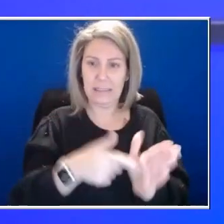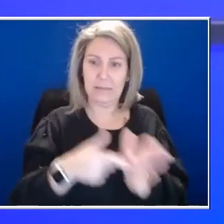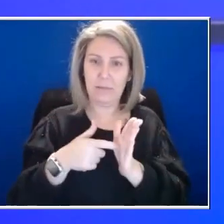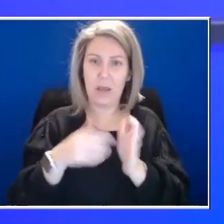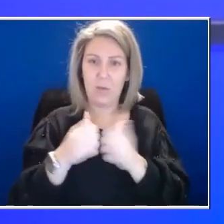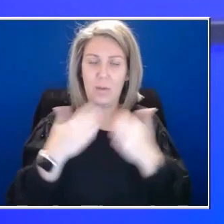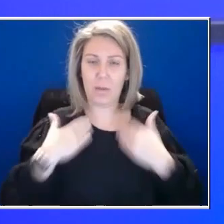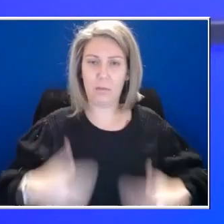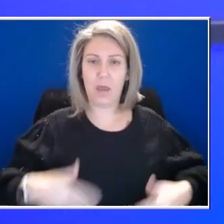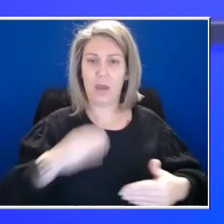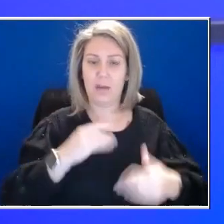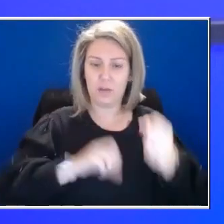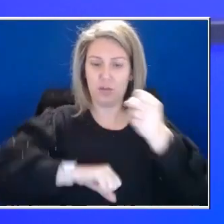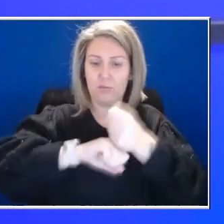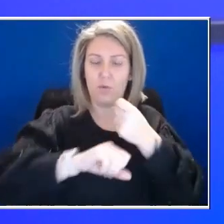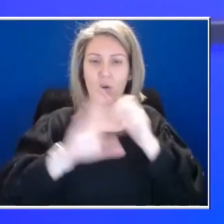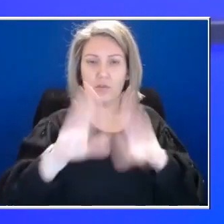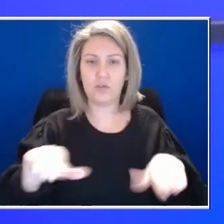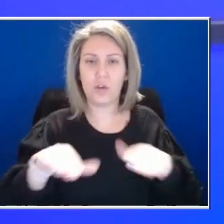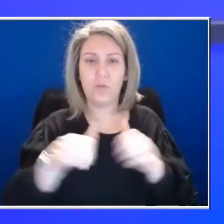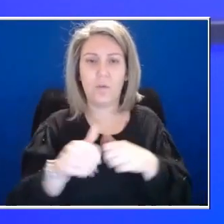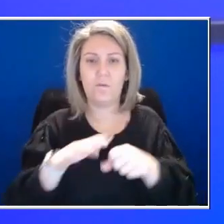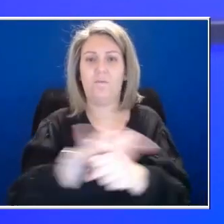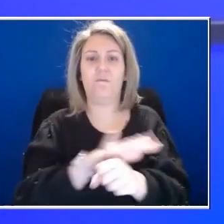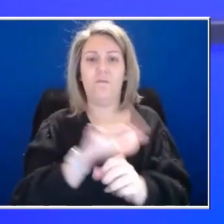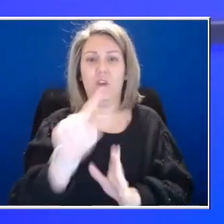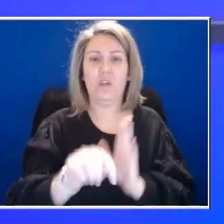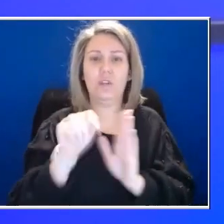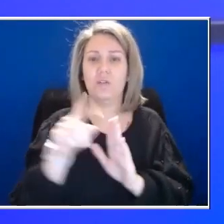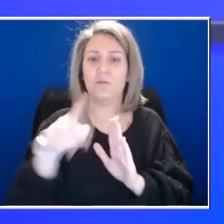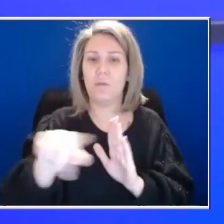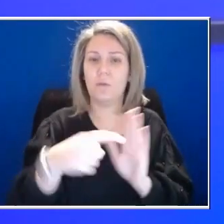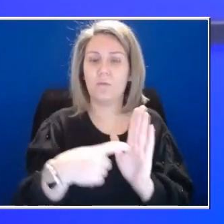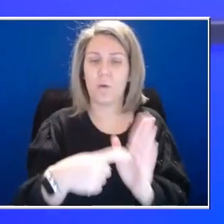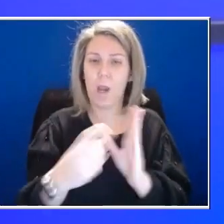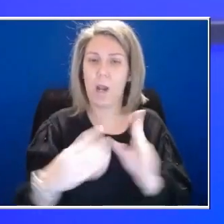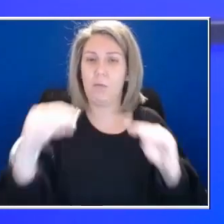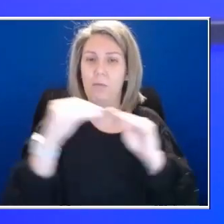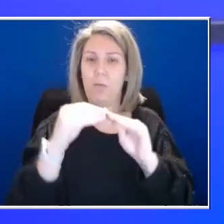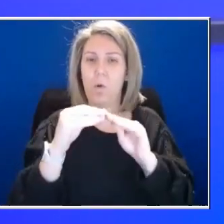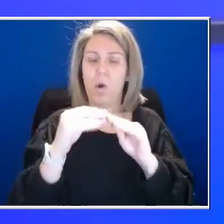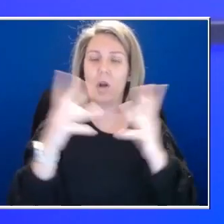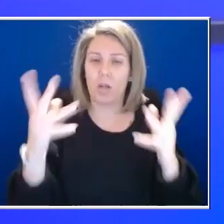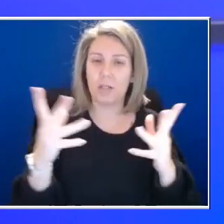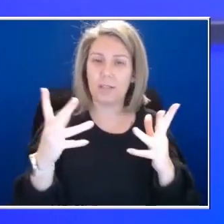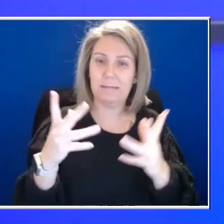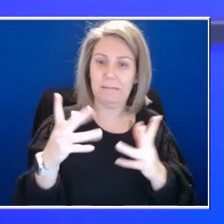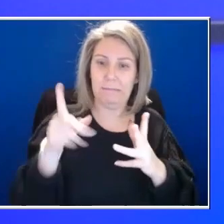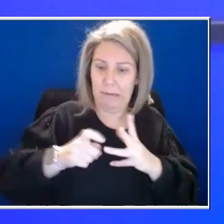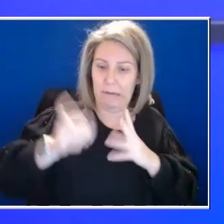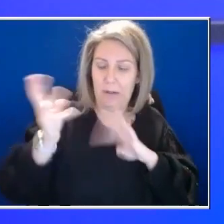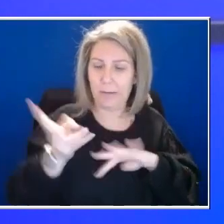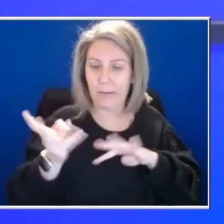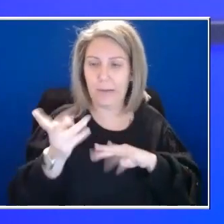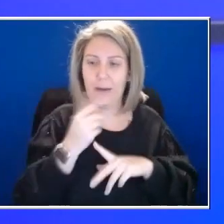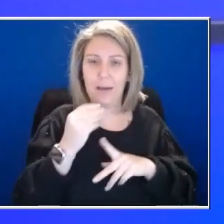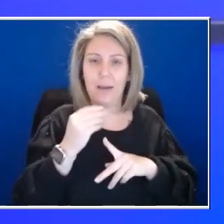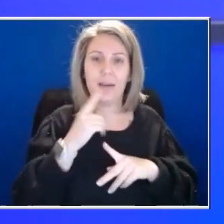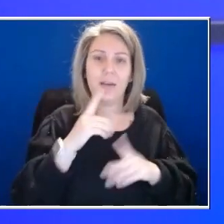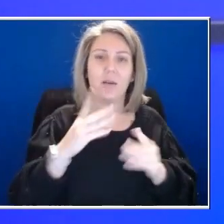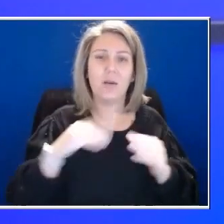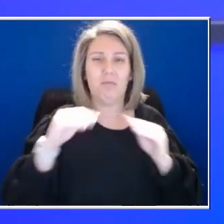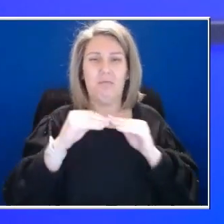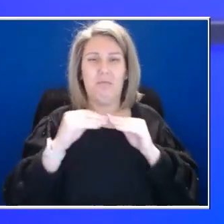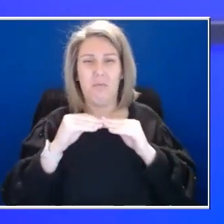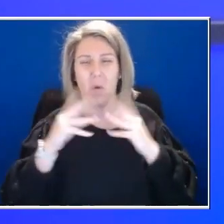for full term. So those veins require more blood to get back, and they have more tension on the system, if you will, and they just become